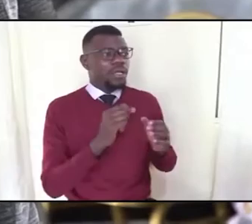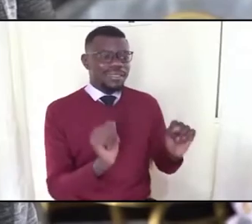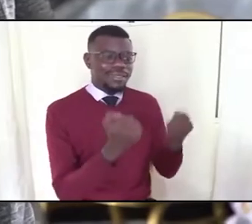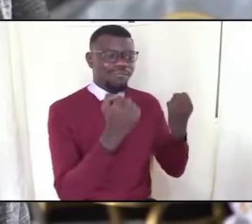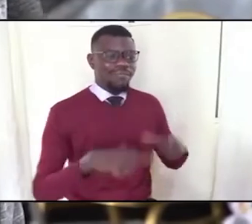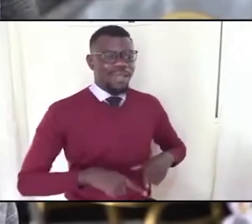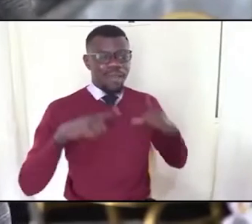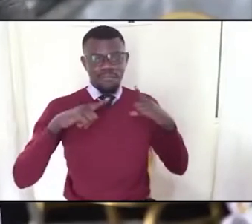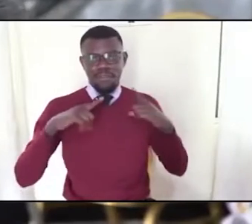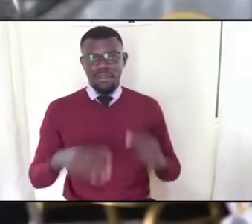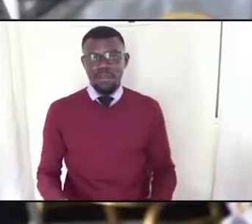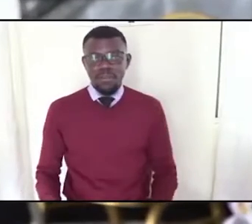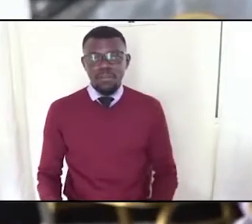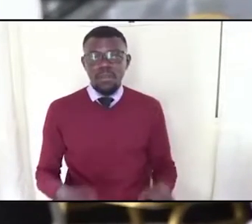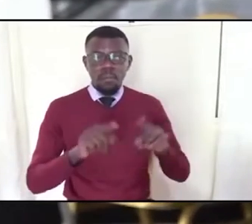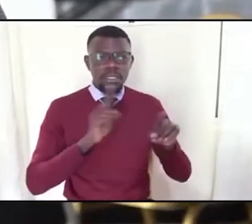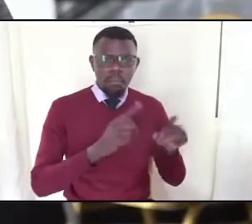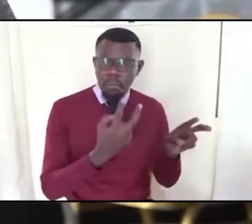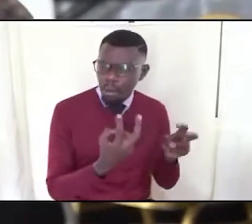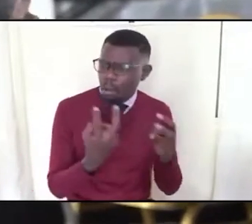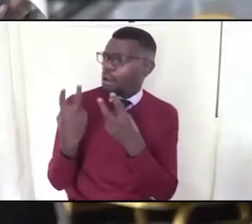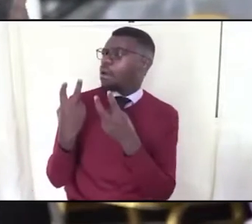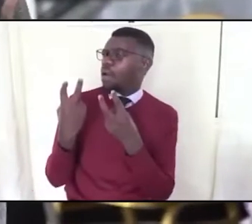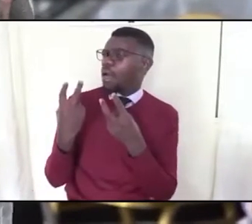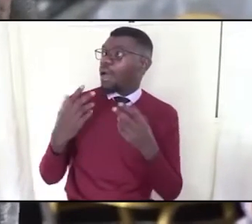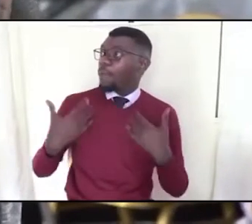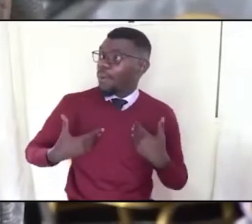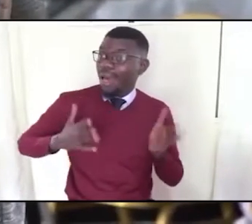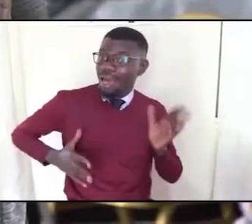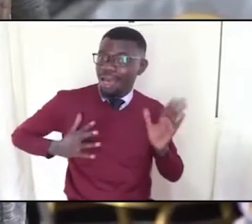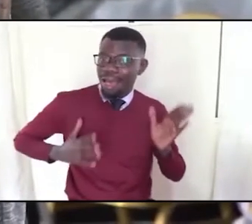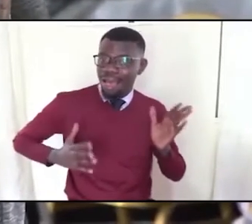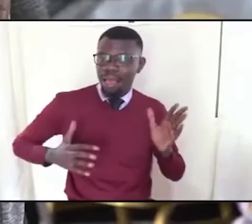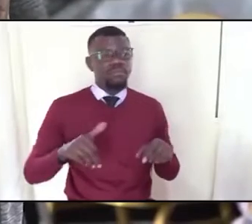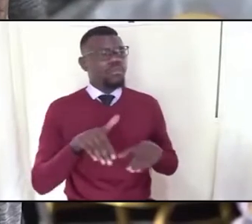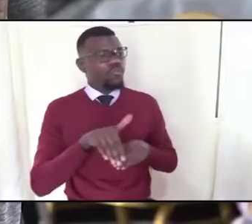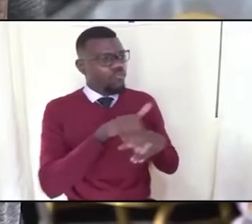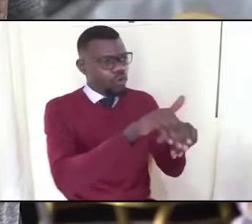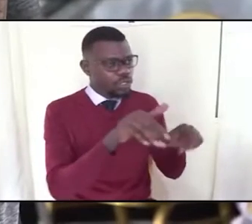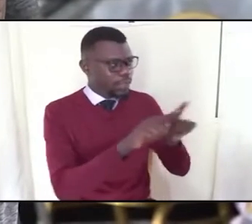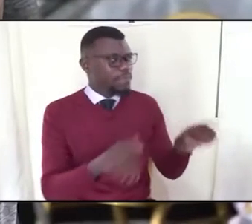life. When she looked back, she saw people following her.